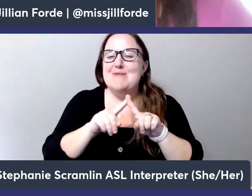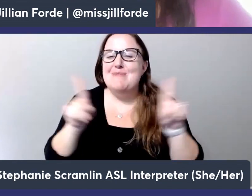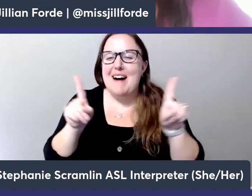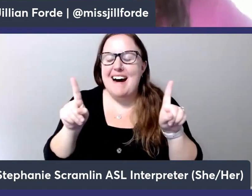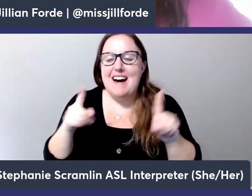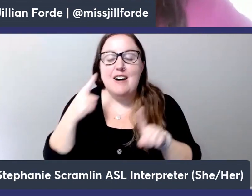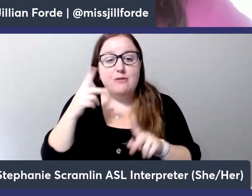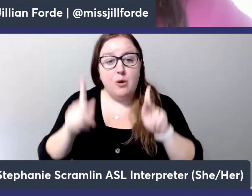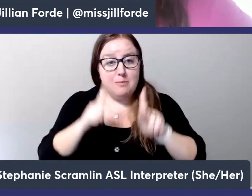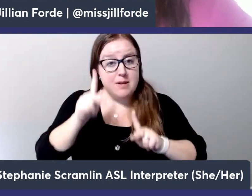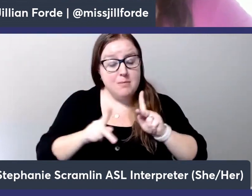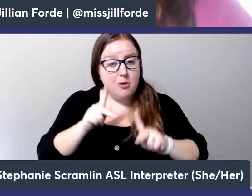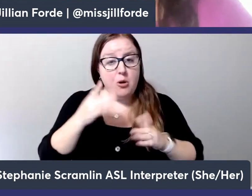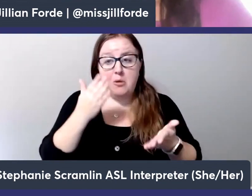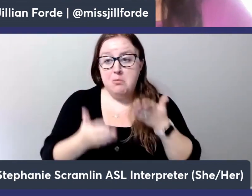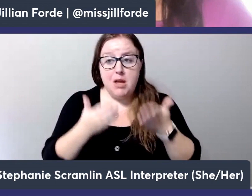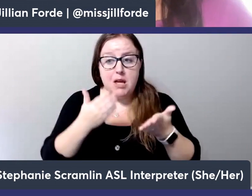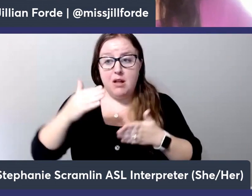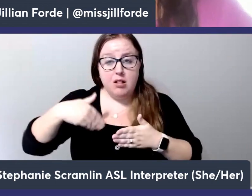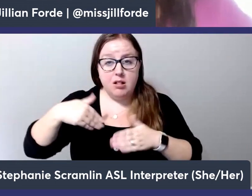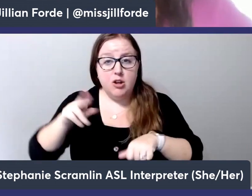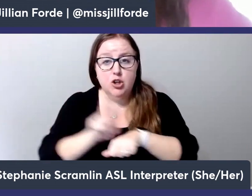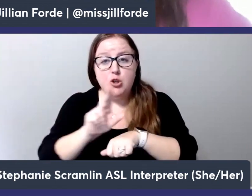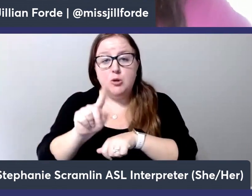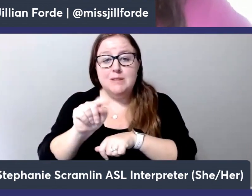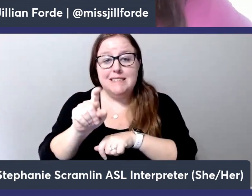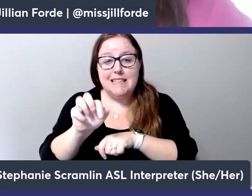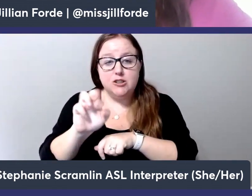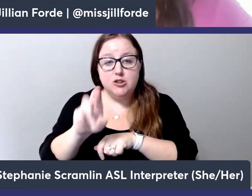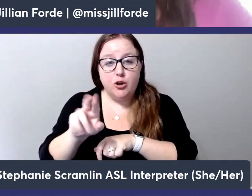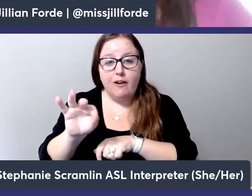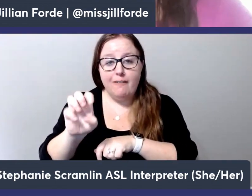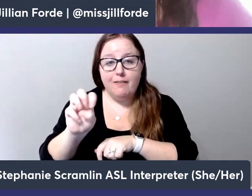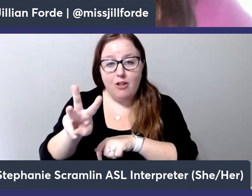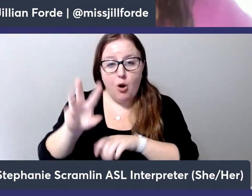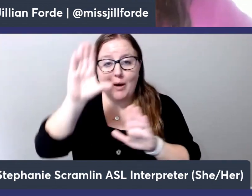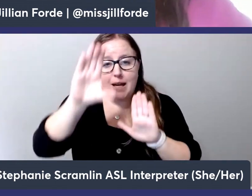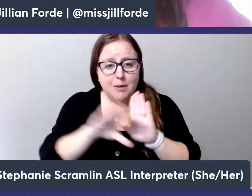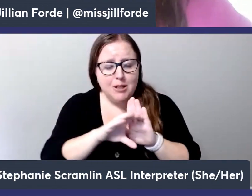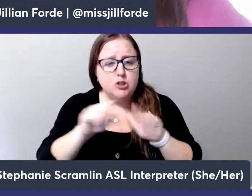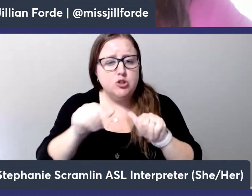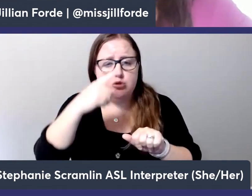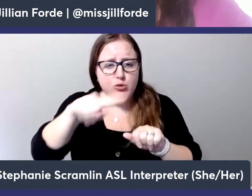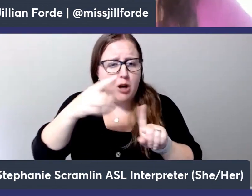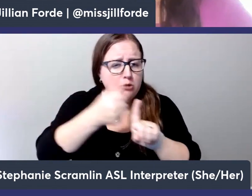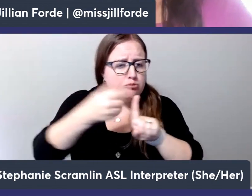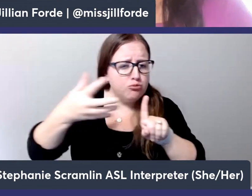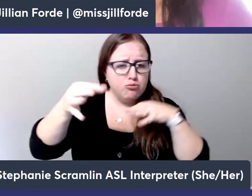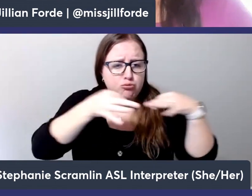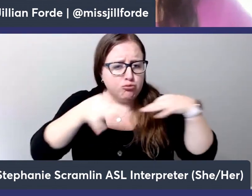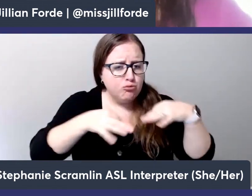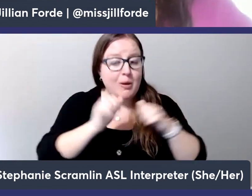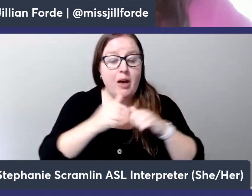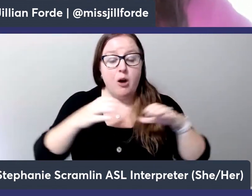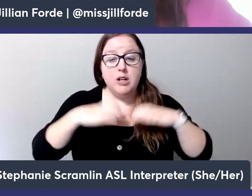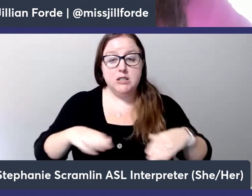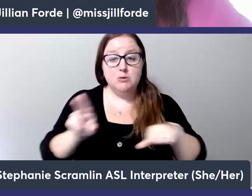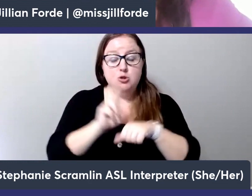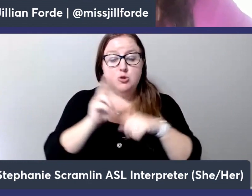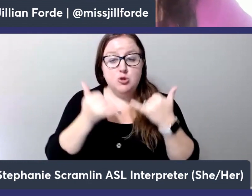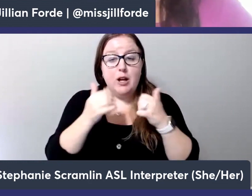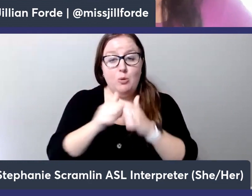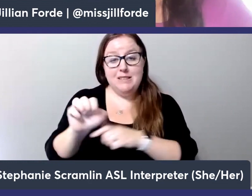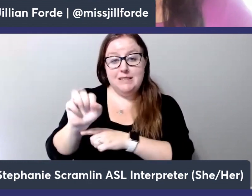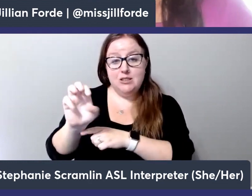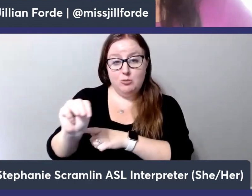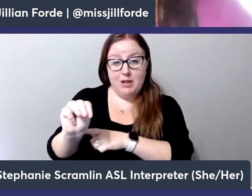For people that, you know, maybe haven't used TensorFlow image, before, can you talk a little bit about how customers are using it today with